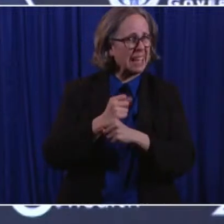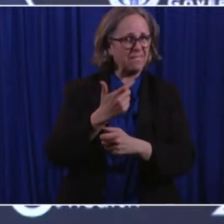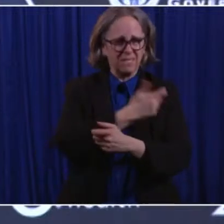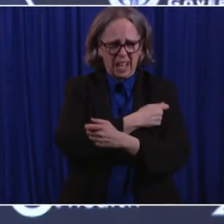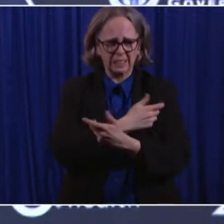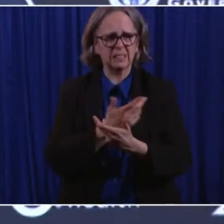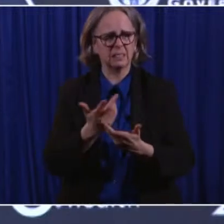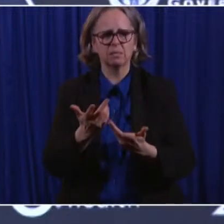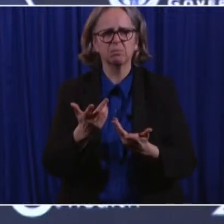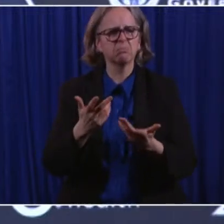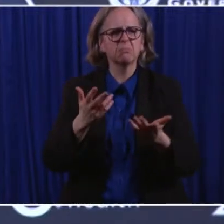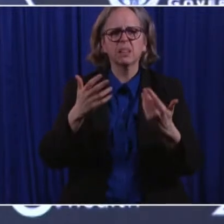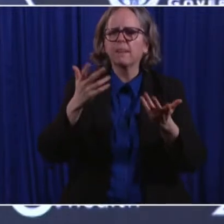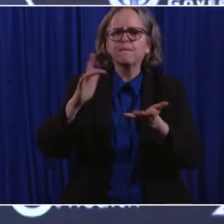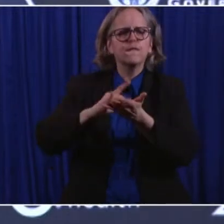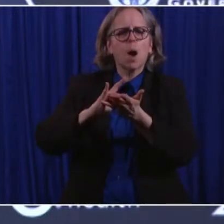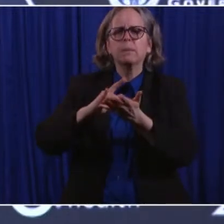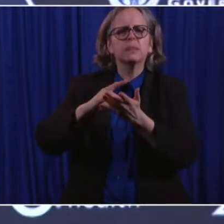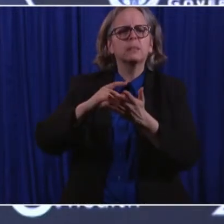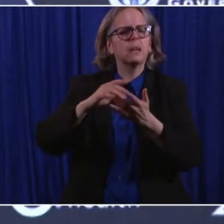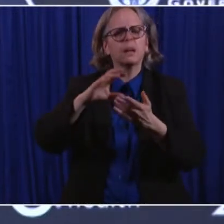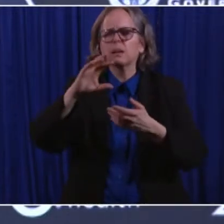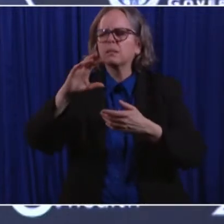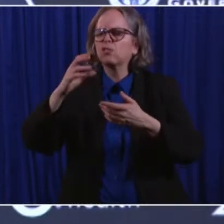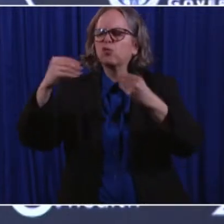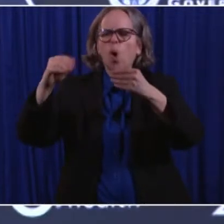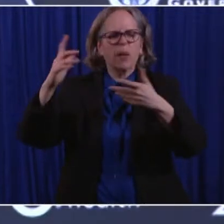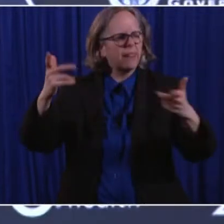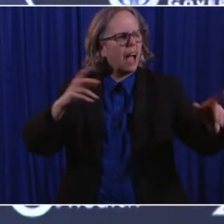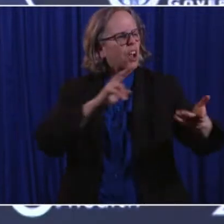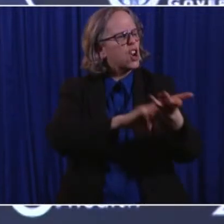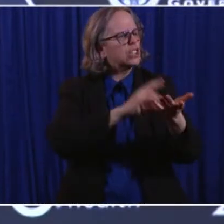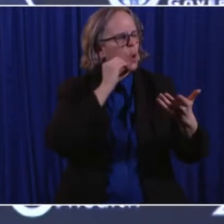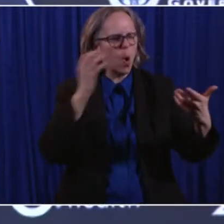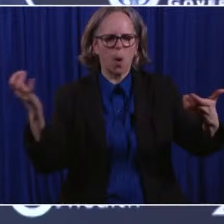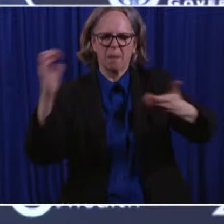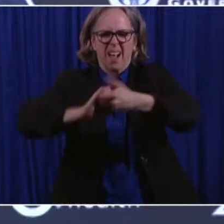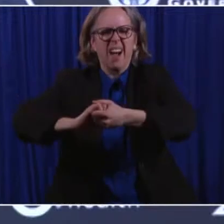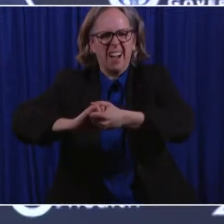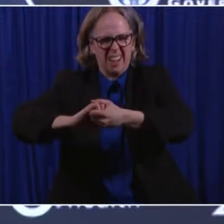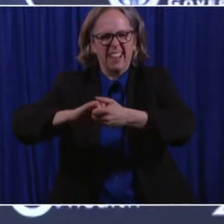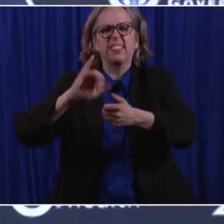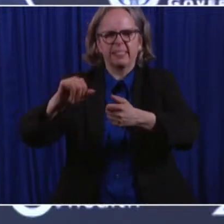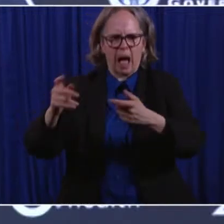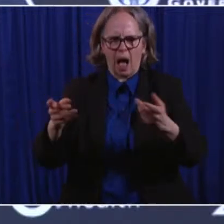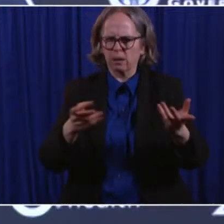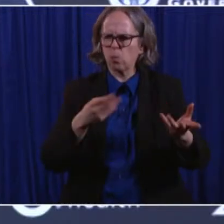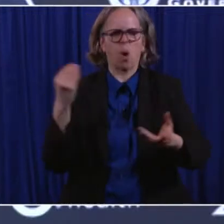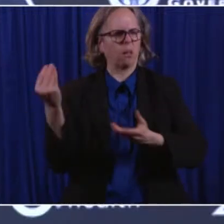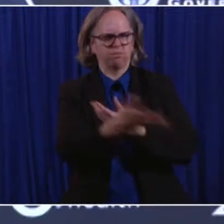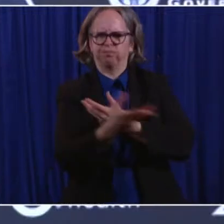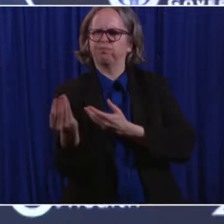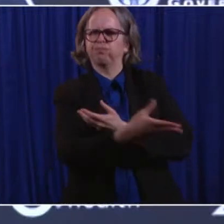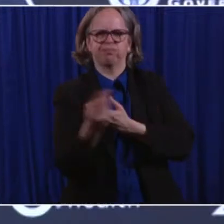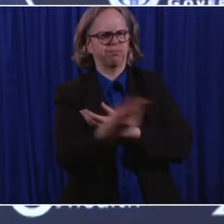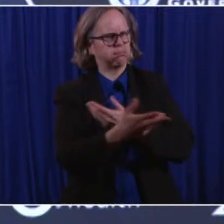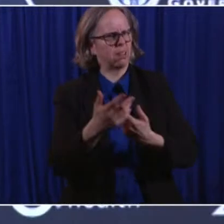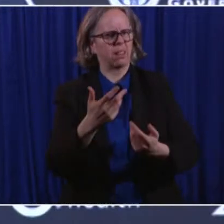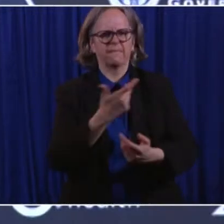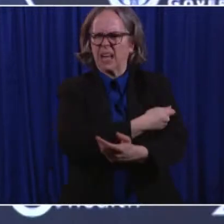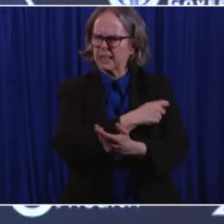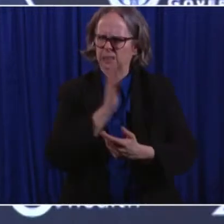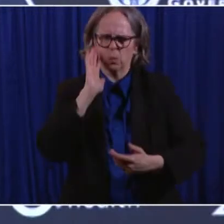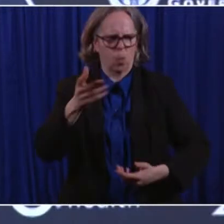company that provides that nursing home with their other drugs. So it's worked today.